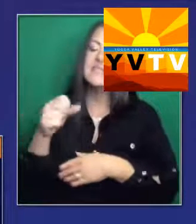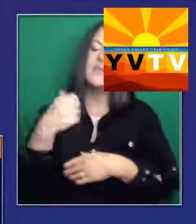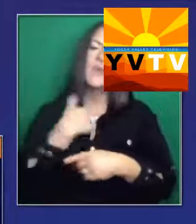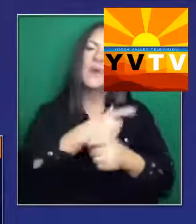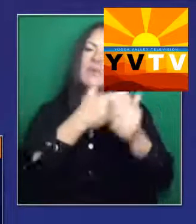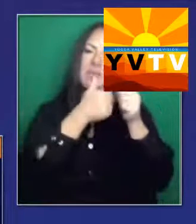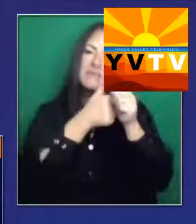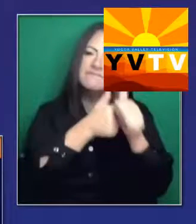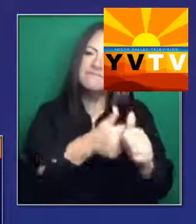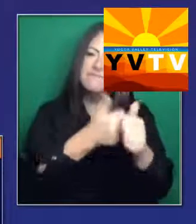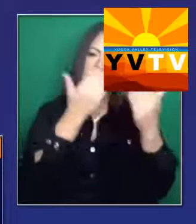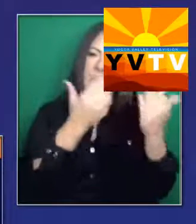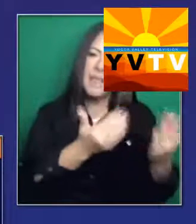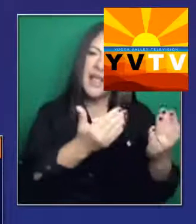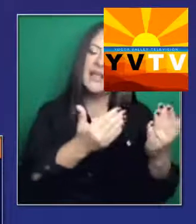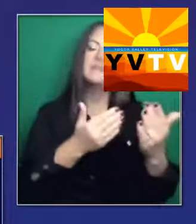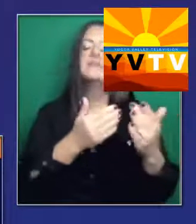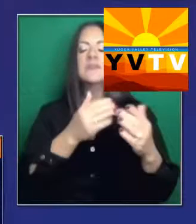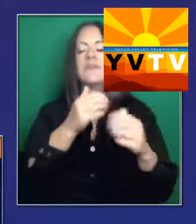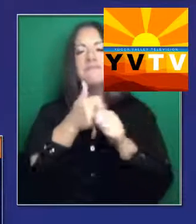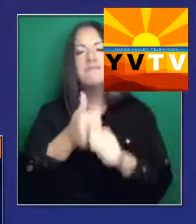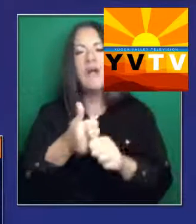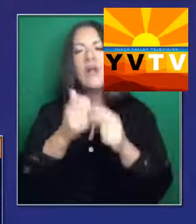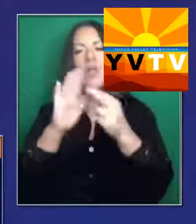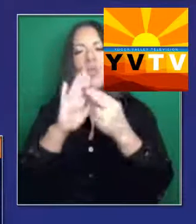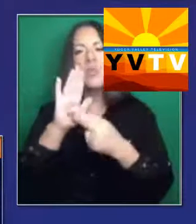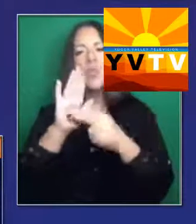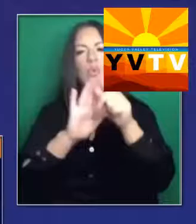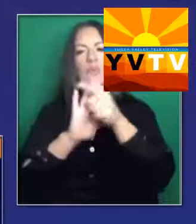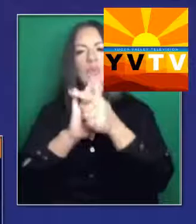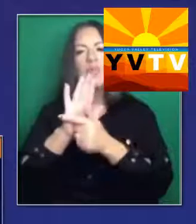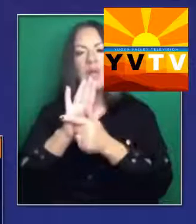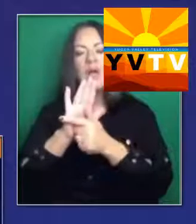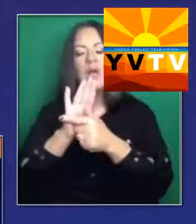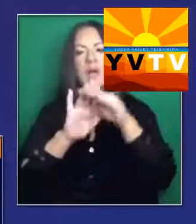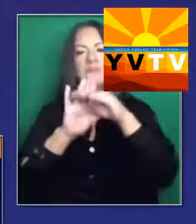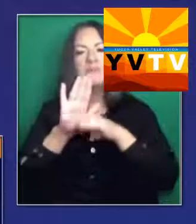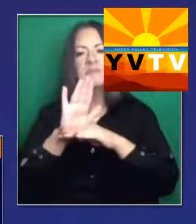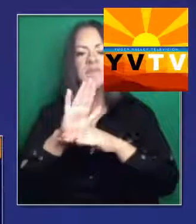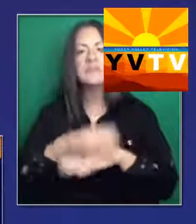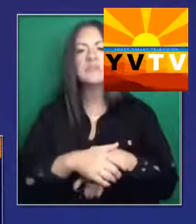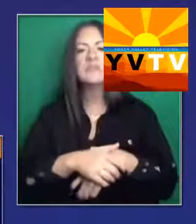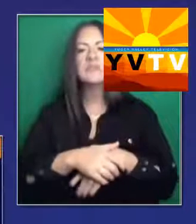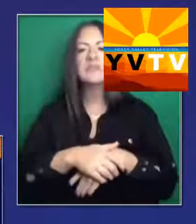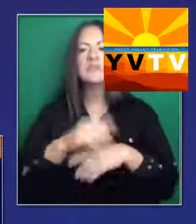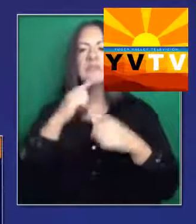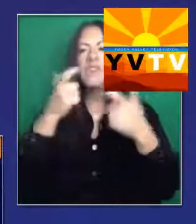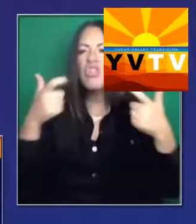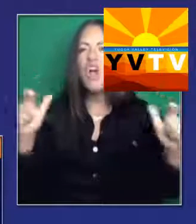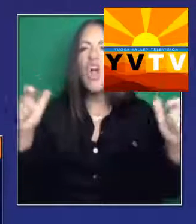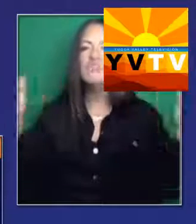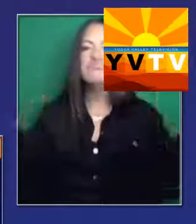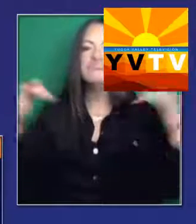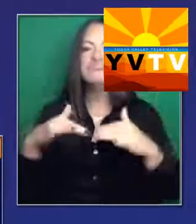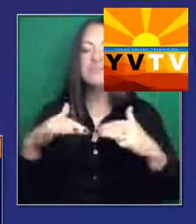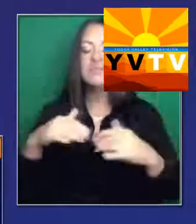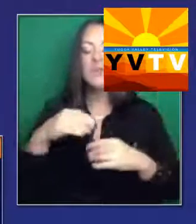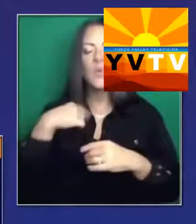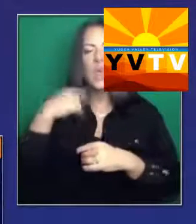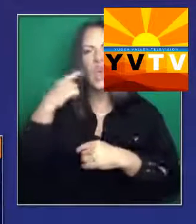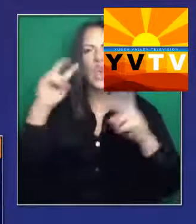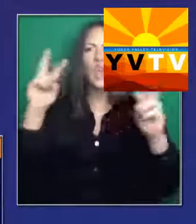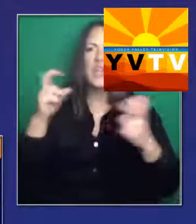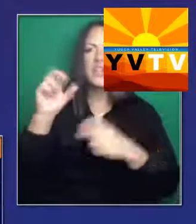the right thing accordingly. We've seen the same efforts with large events. There was this annual Snow Globe concert, got a lot of attention, at least up in